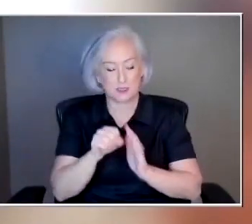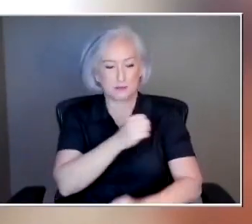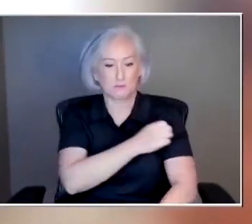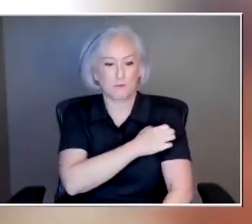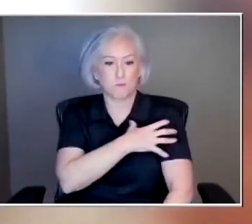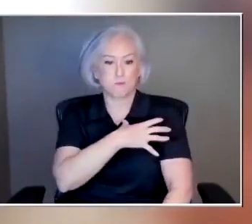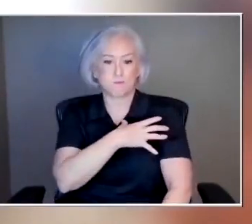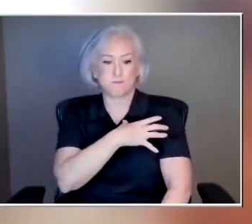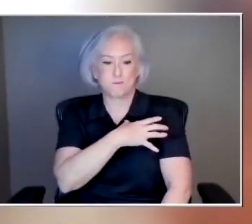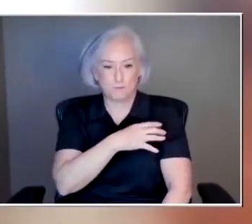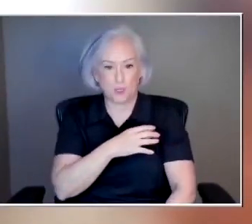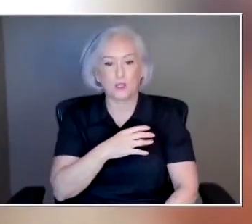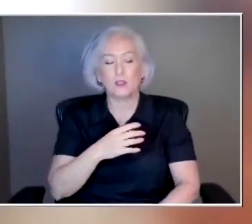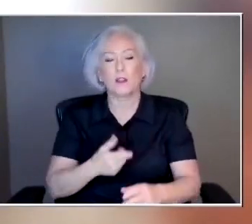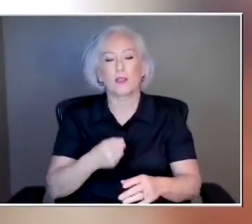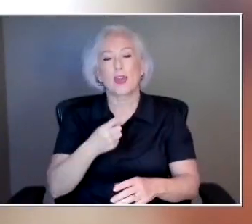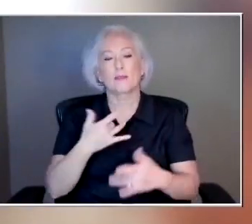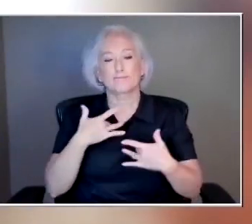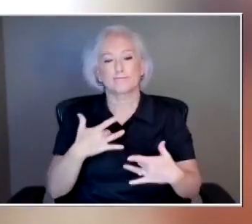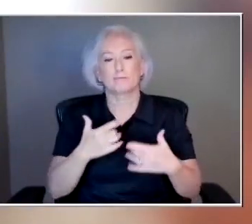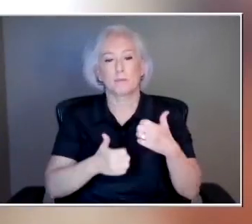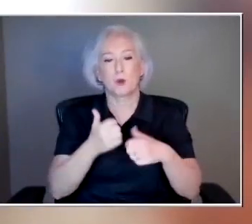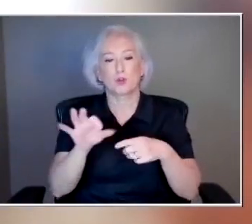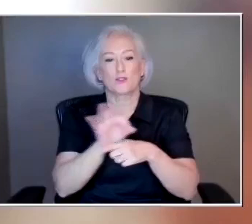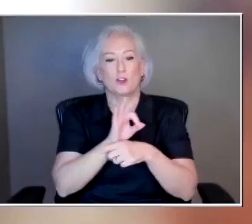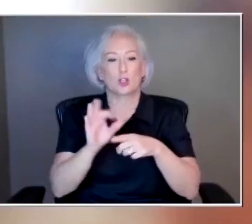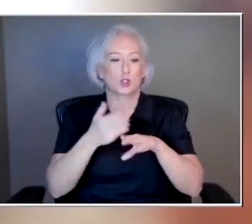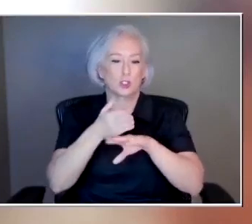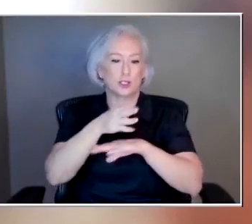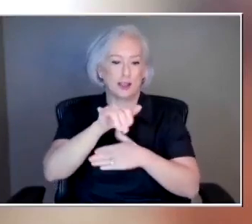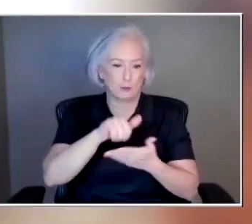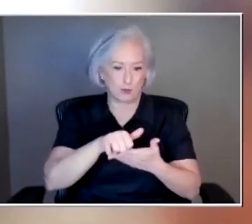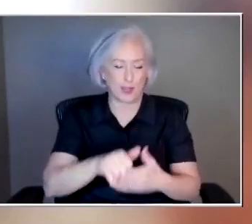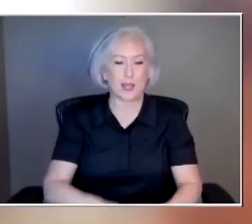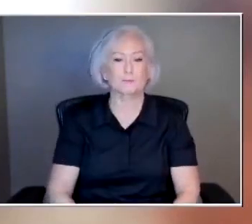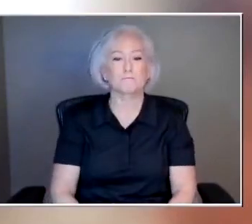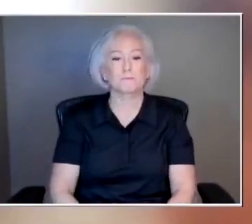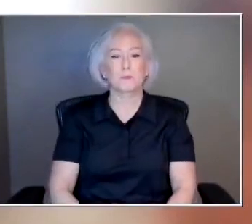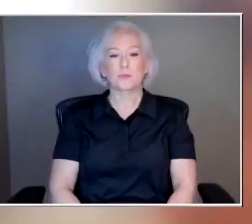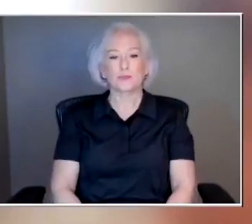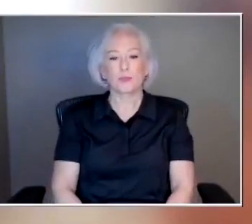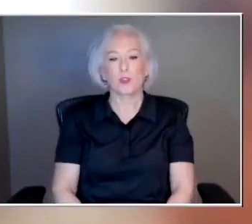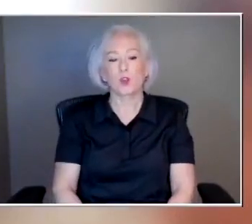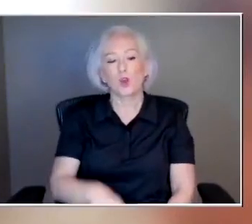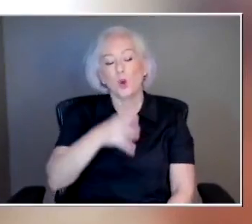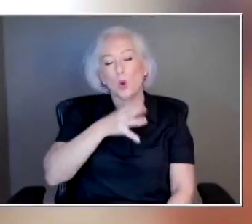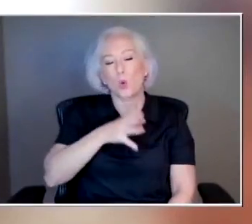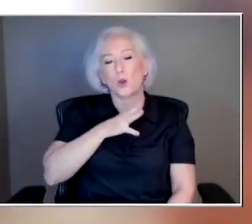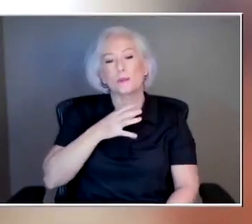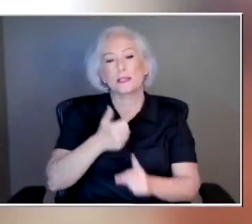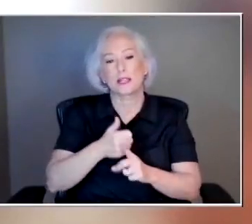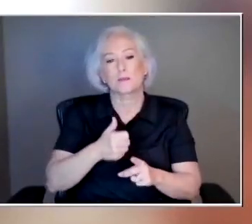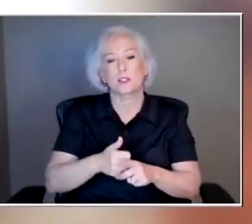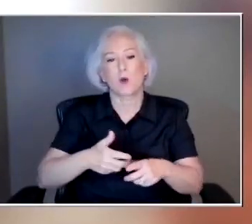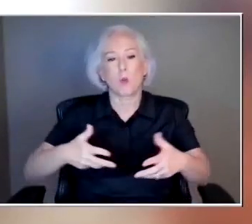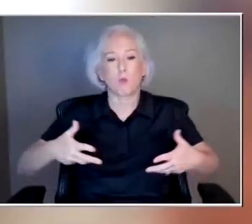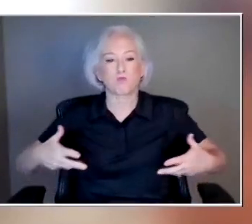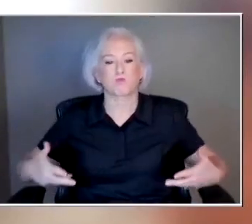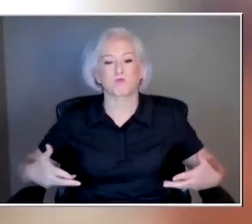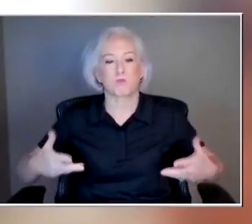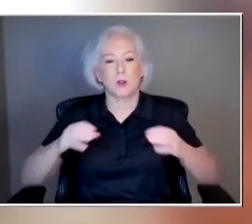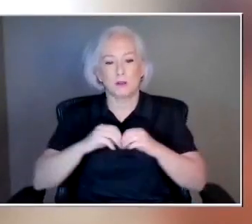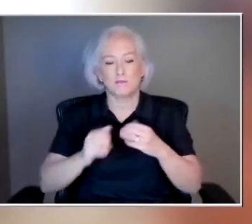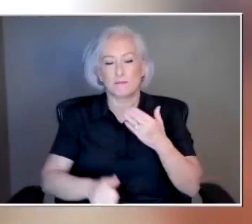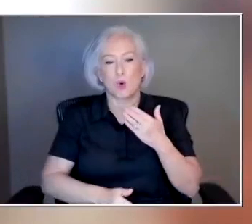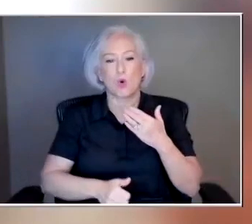are most functional after it. Women who are overweight are at higher risk. Women who have to get both